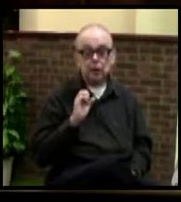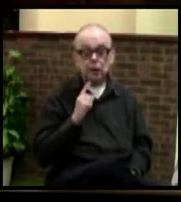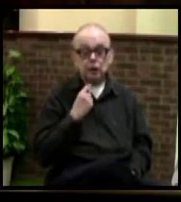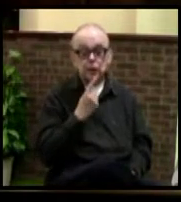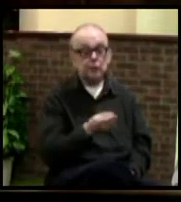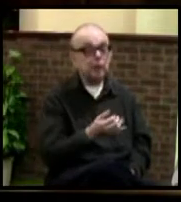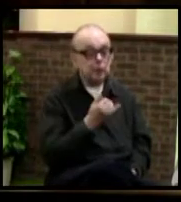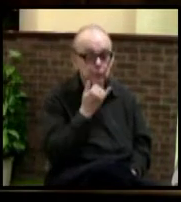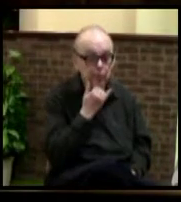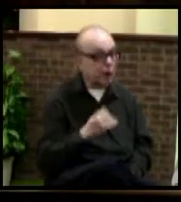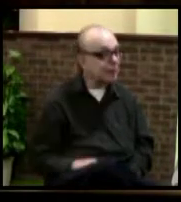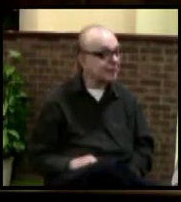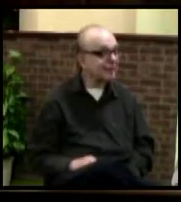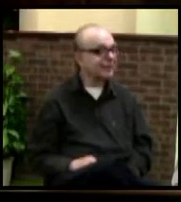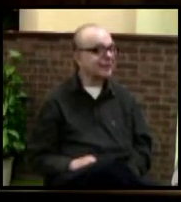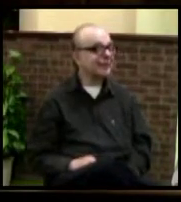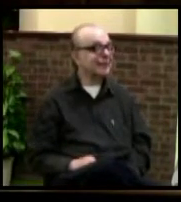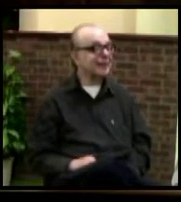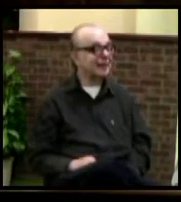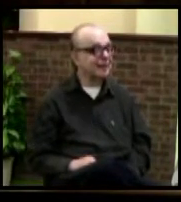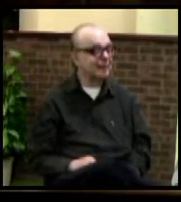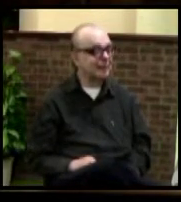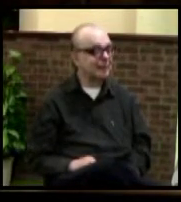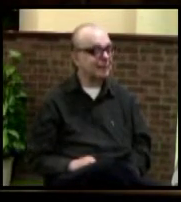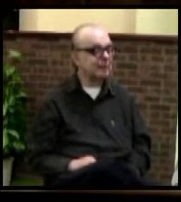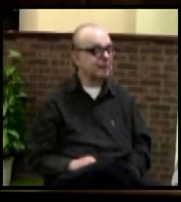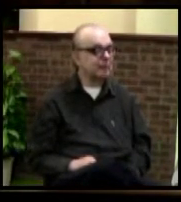Well, you are wrong.